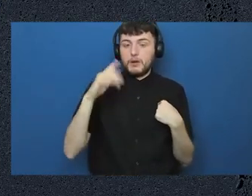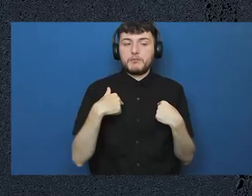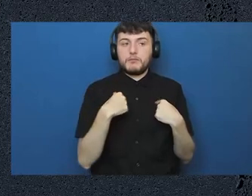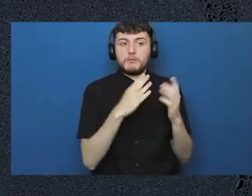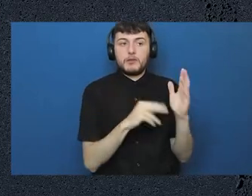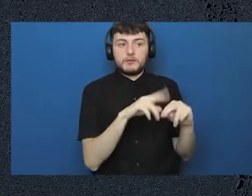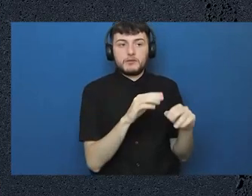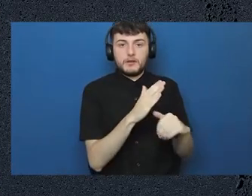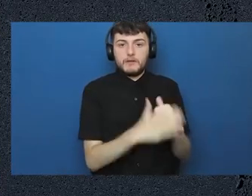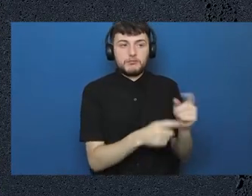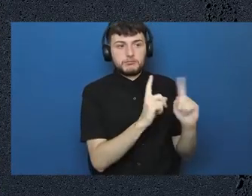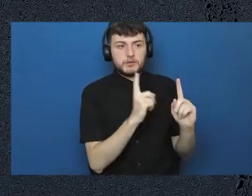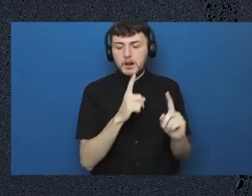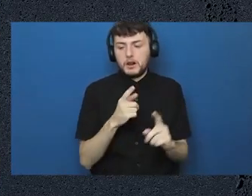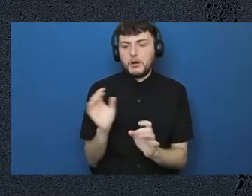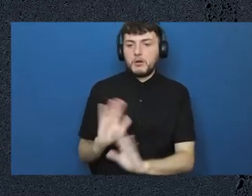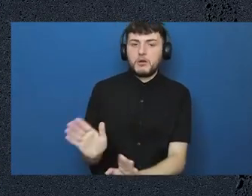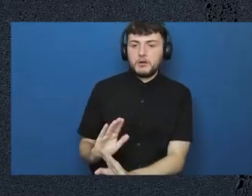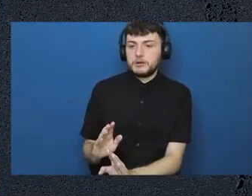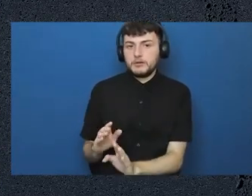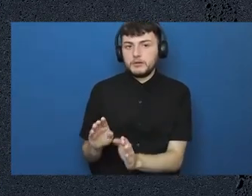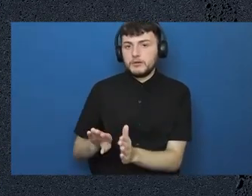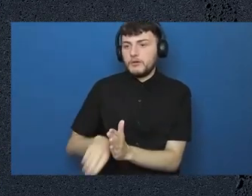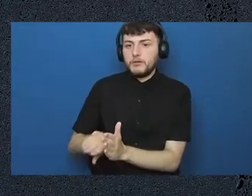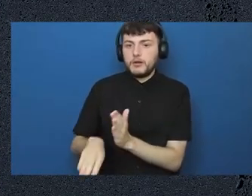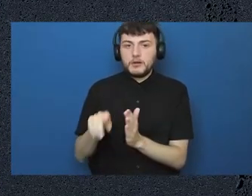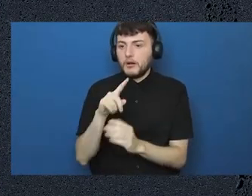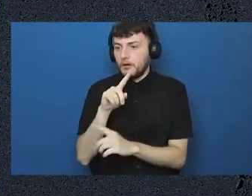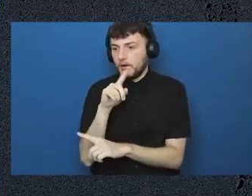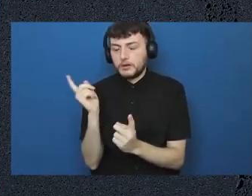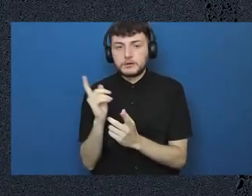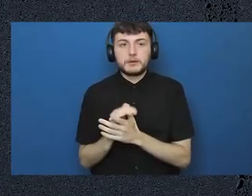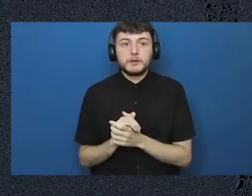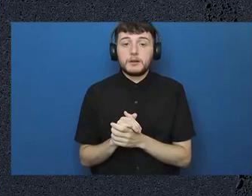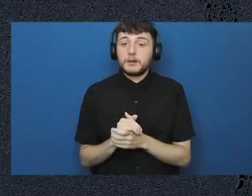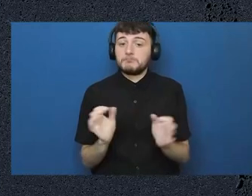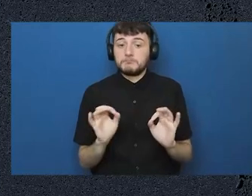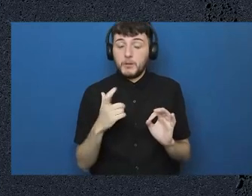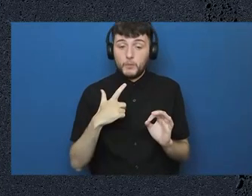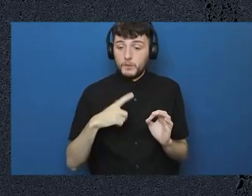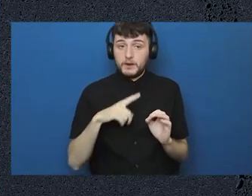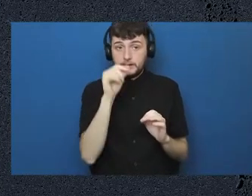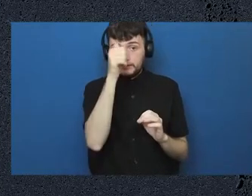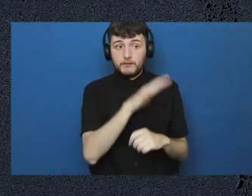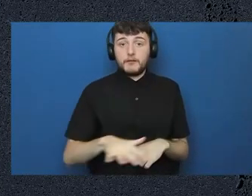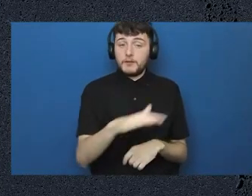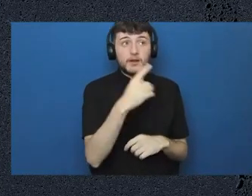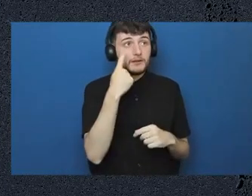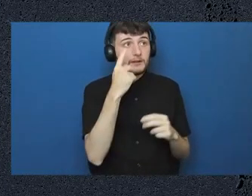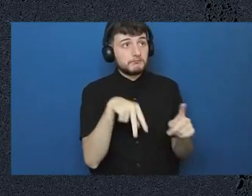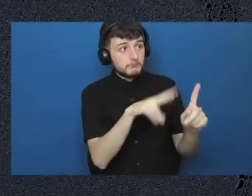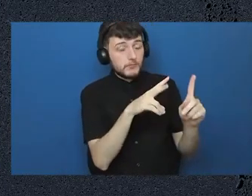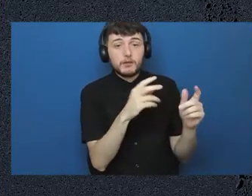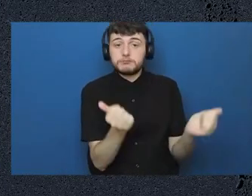No, because you grew up again in an environment where you see women engineers everywhere, you see women IT professionals everywhere, so you never have